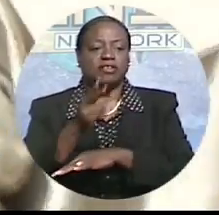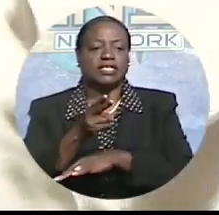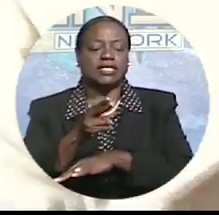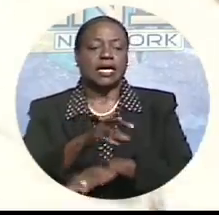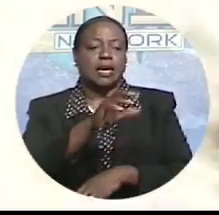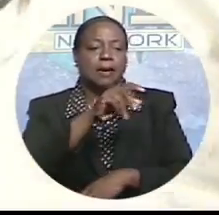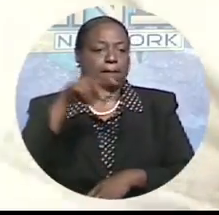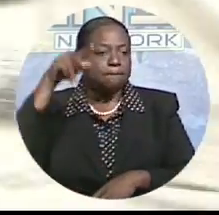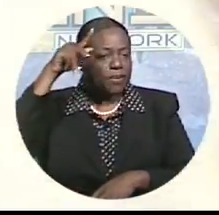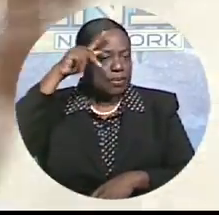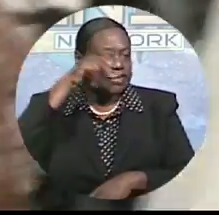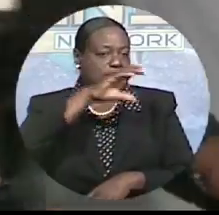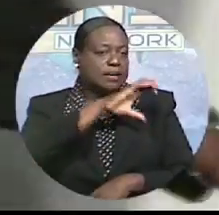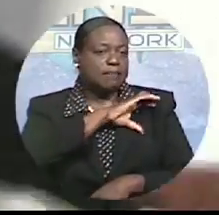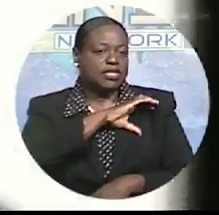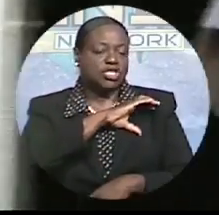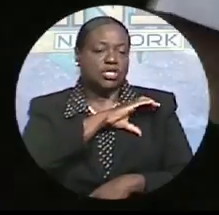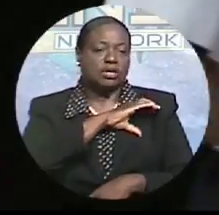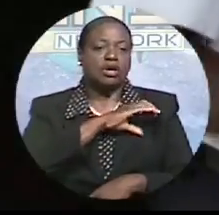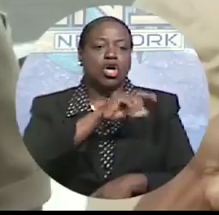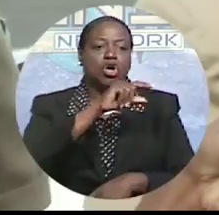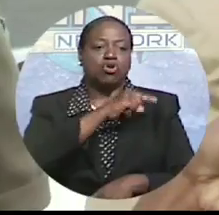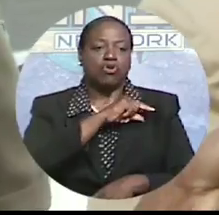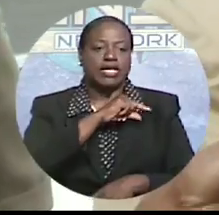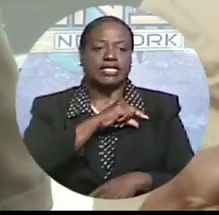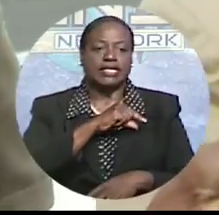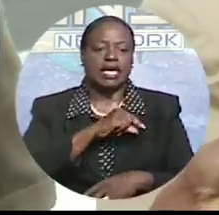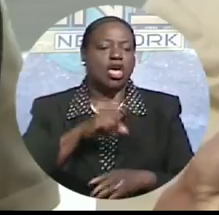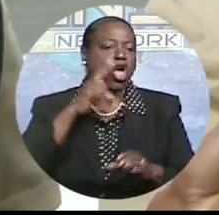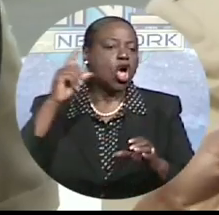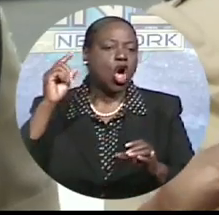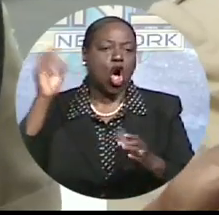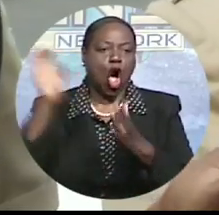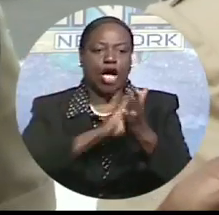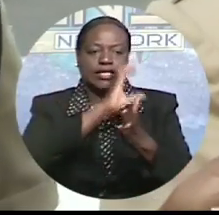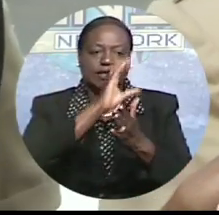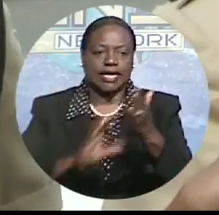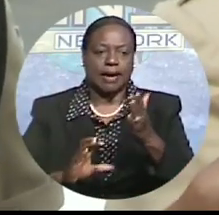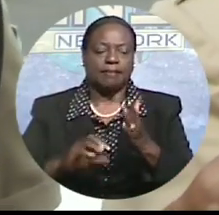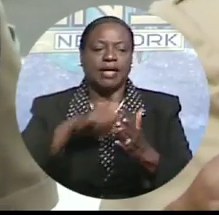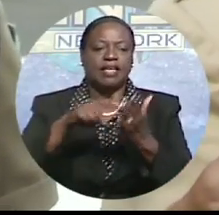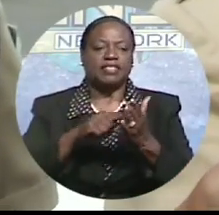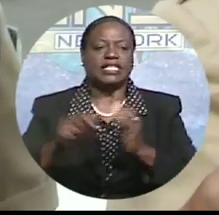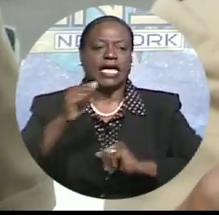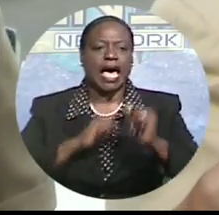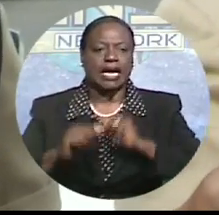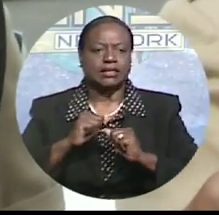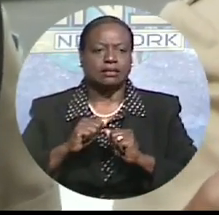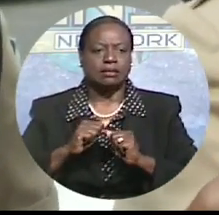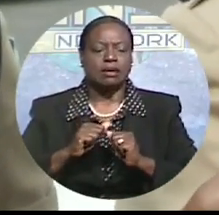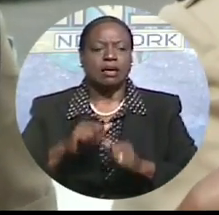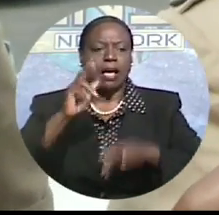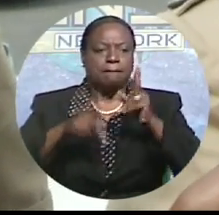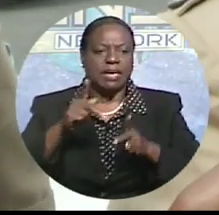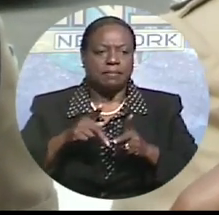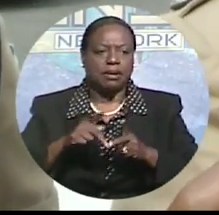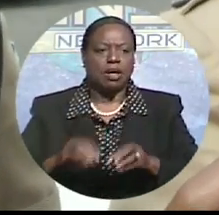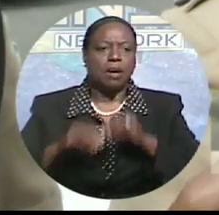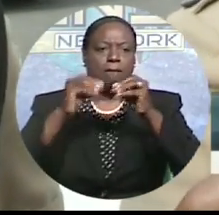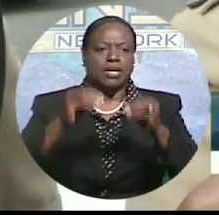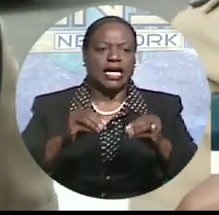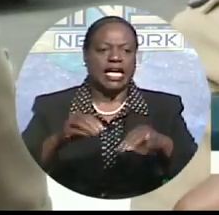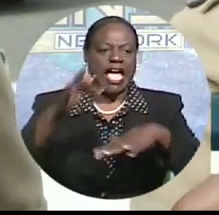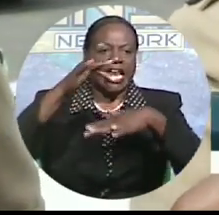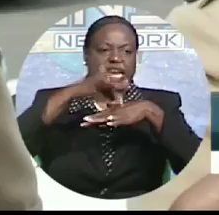Commissioner Ellison Greenslade condemned such acts. This issue of posting nude pictures of people, obscene pictures of